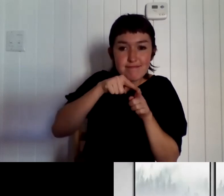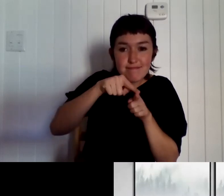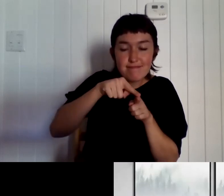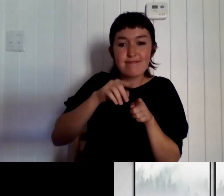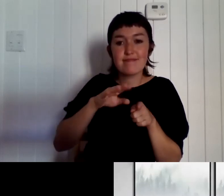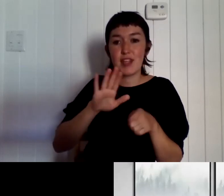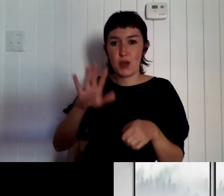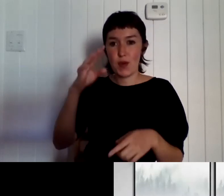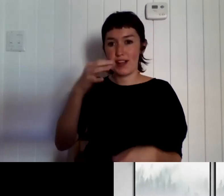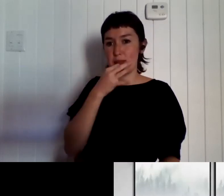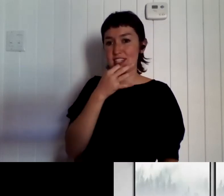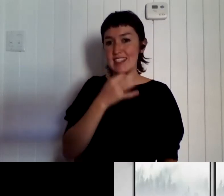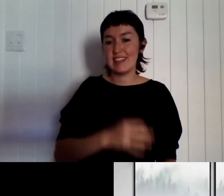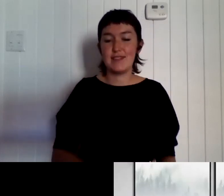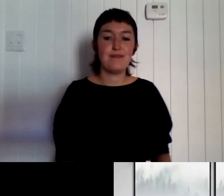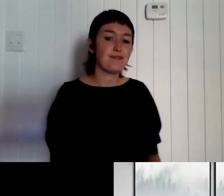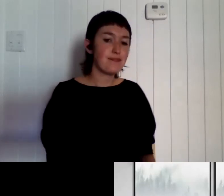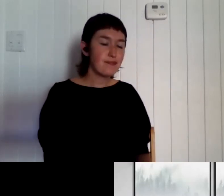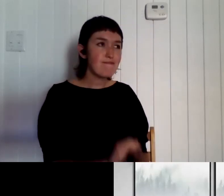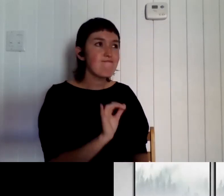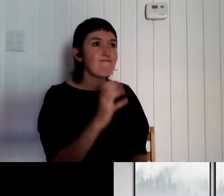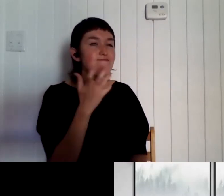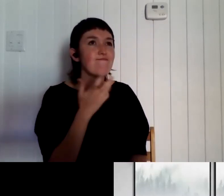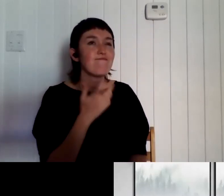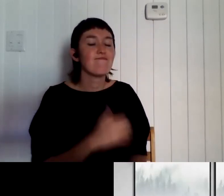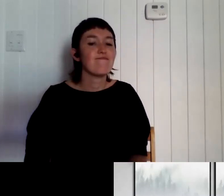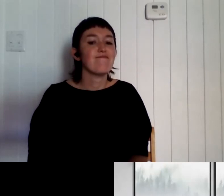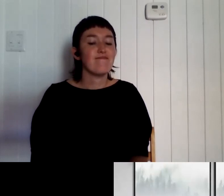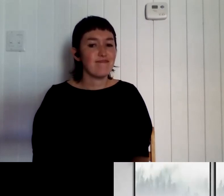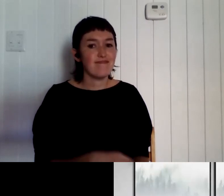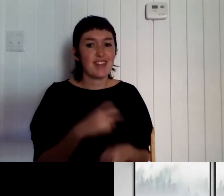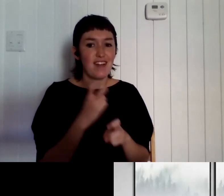area of expertise. This is a tough question.